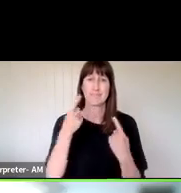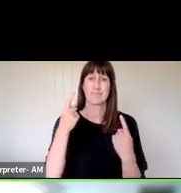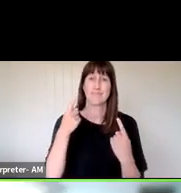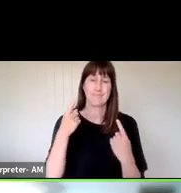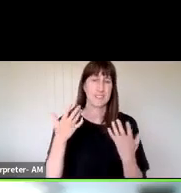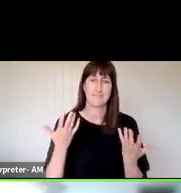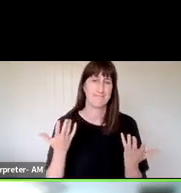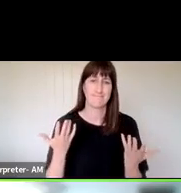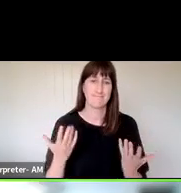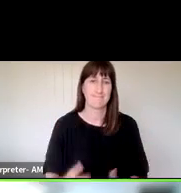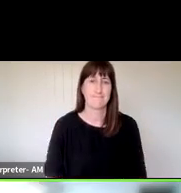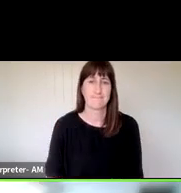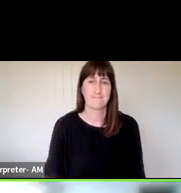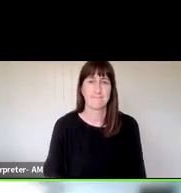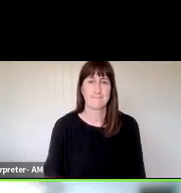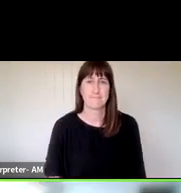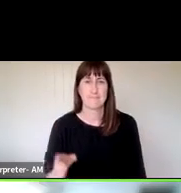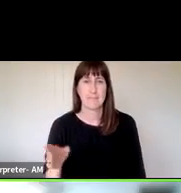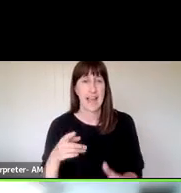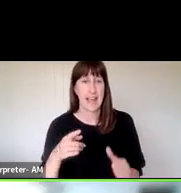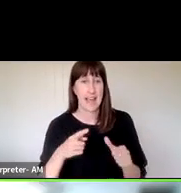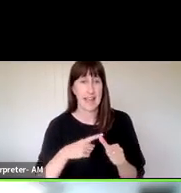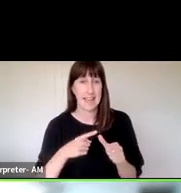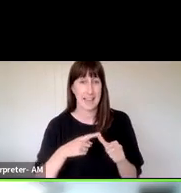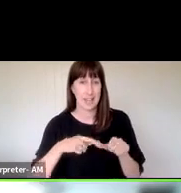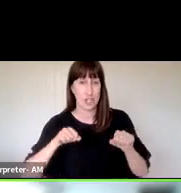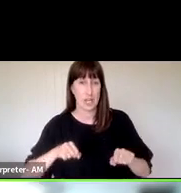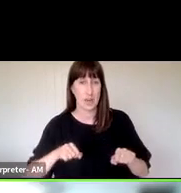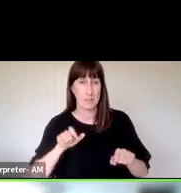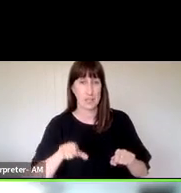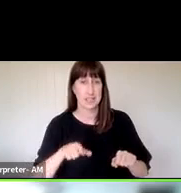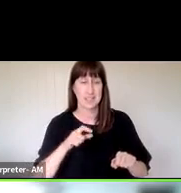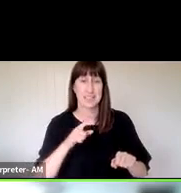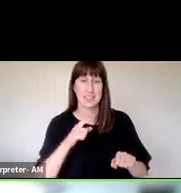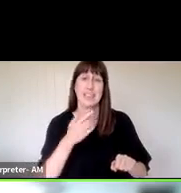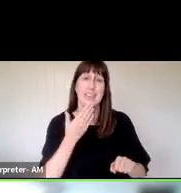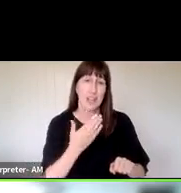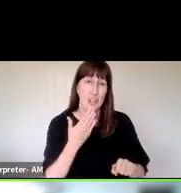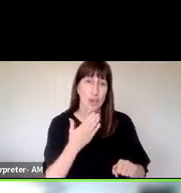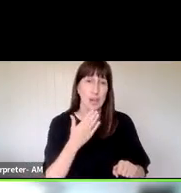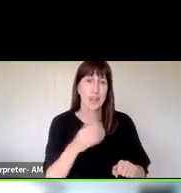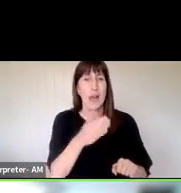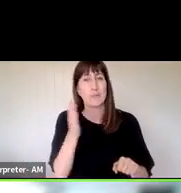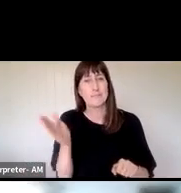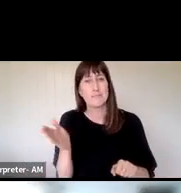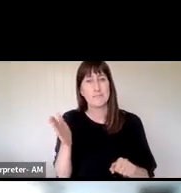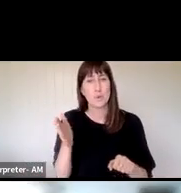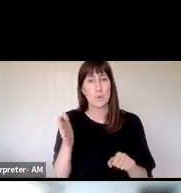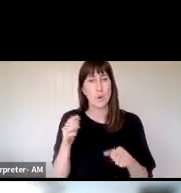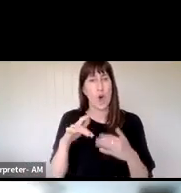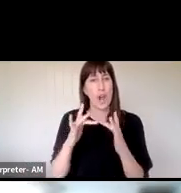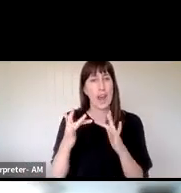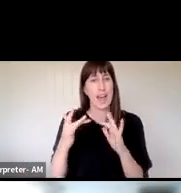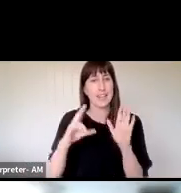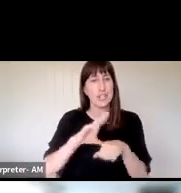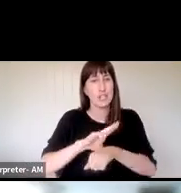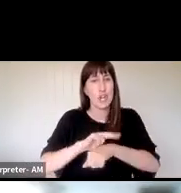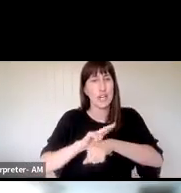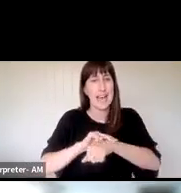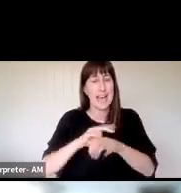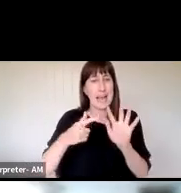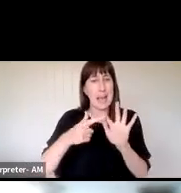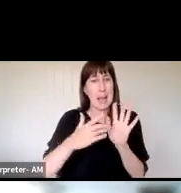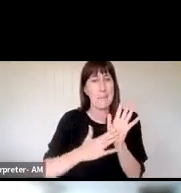Thank you. Thank you for answering our questions. We now go to Dr. Emily Henderson. Kia ora,